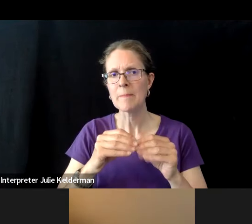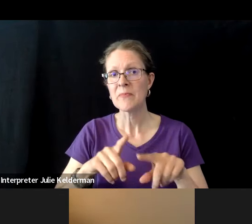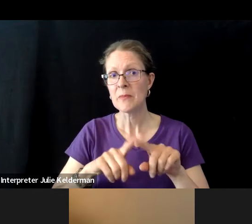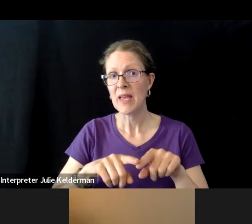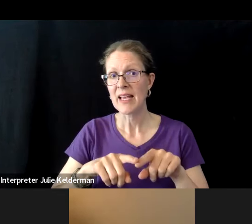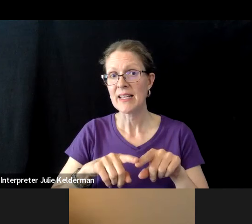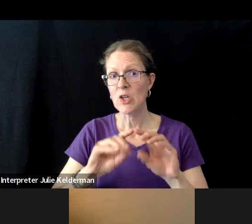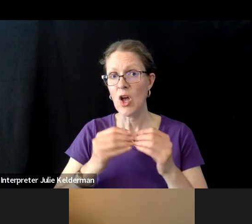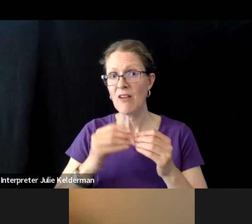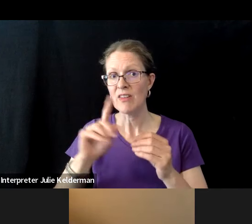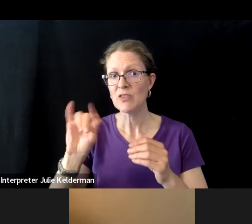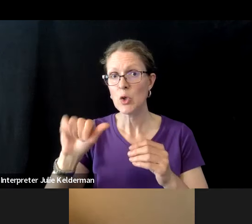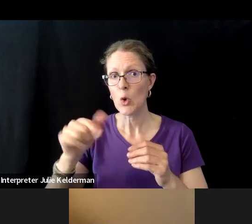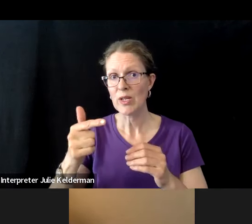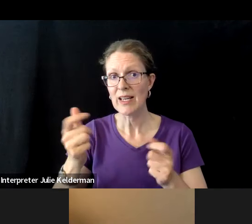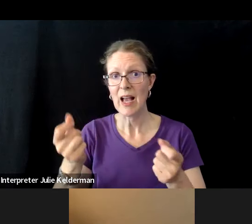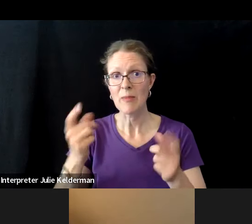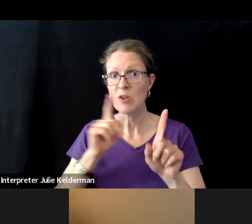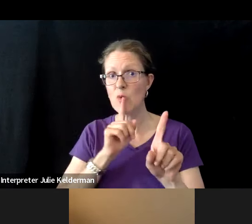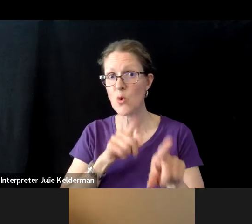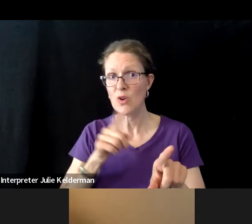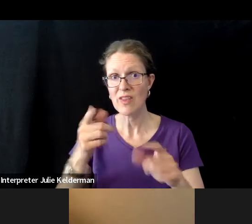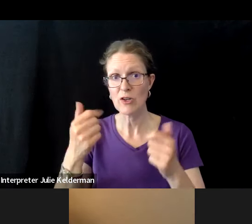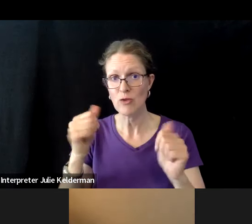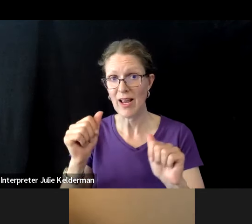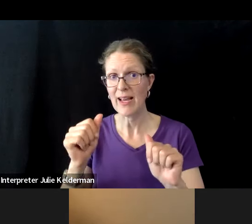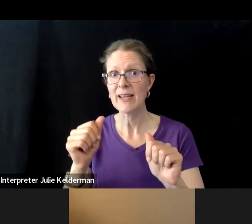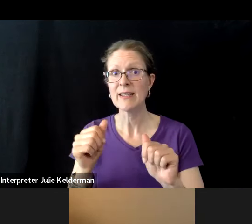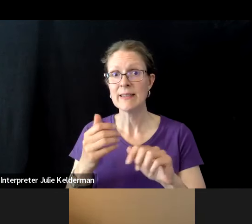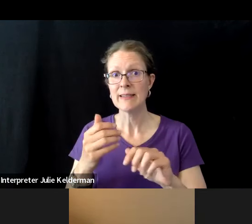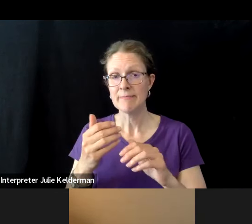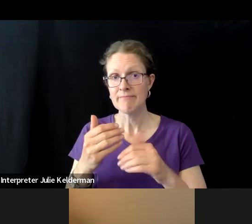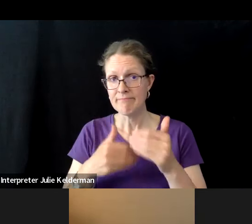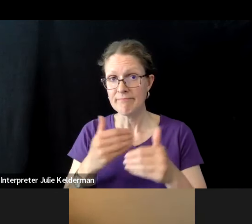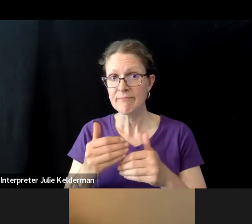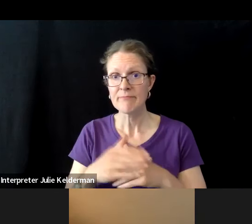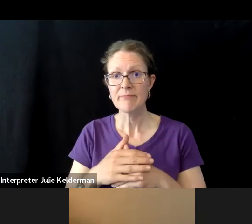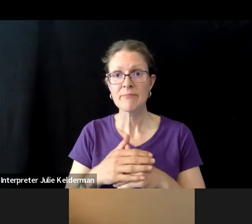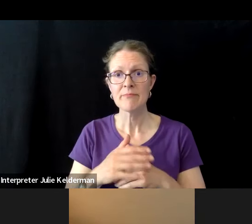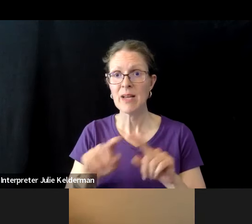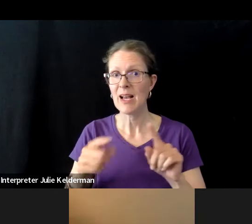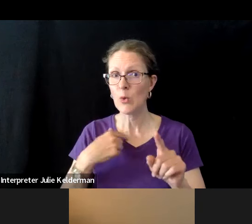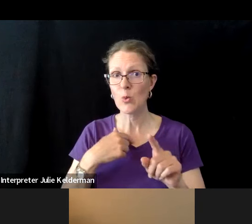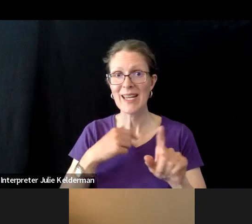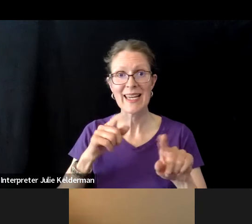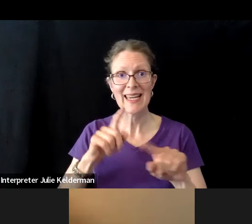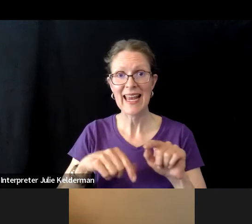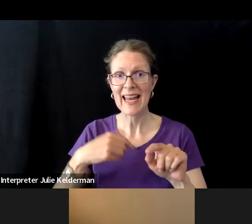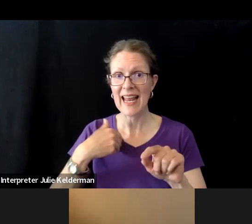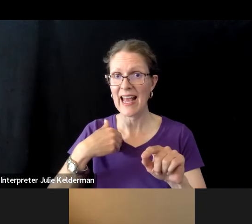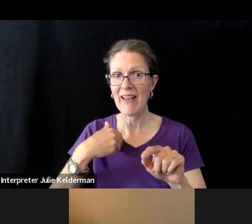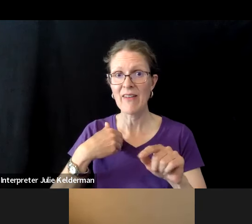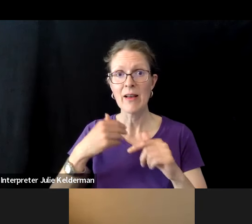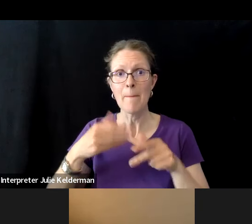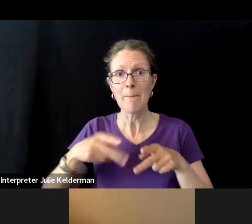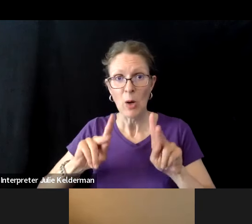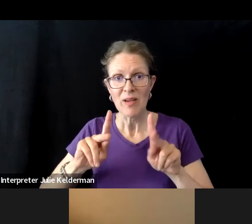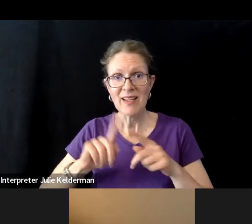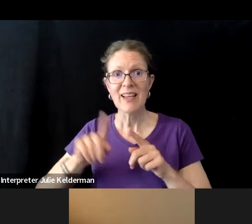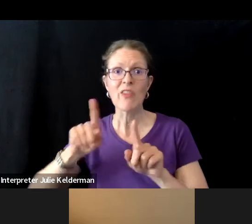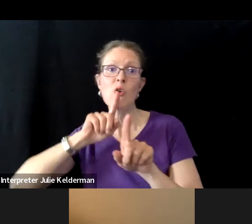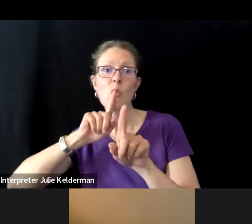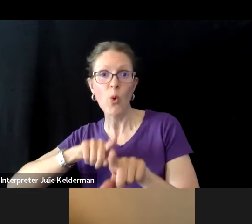is, how many orders they're trying to get out. But we wouldn't be able to pull any kind of building permit until that order has been issued and